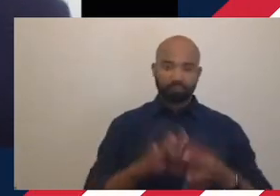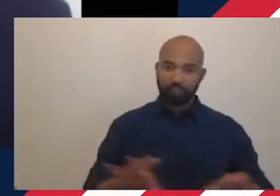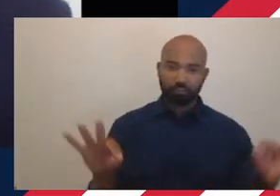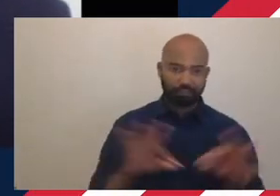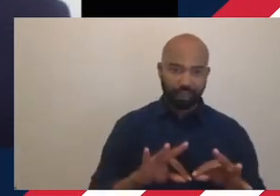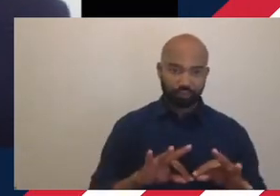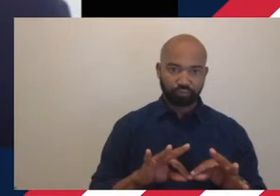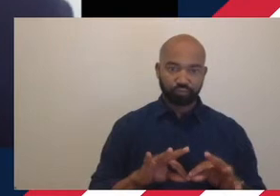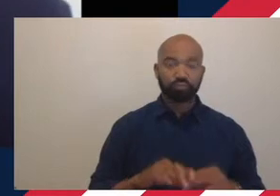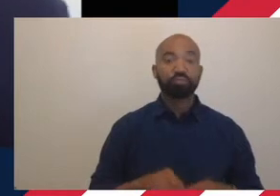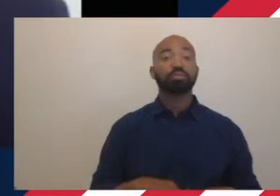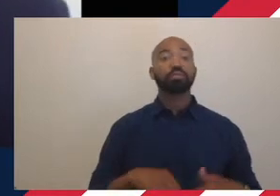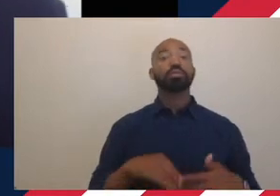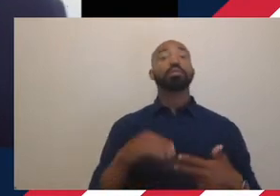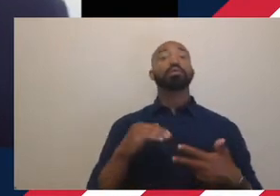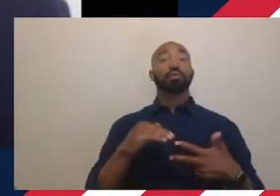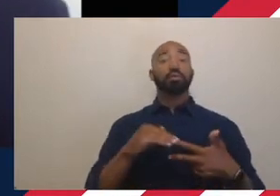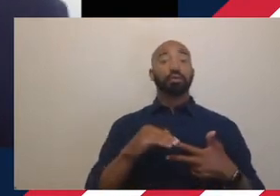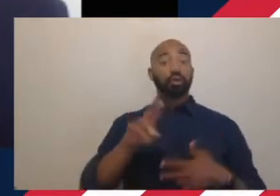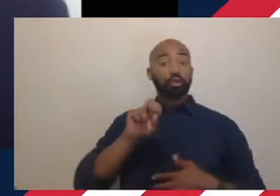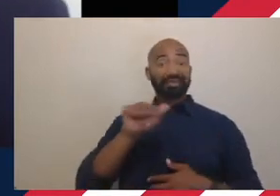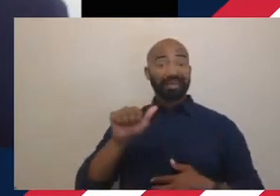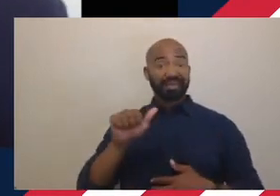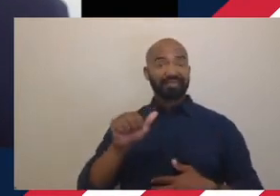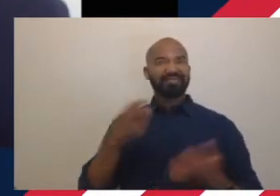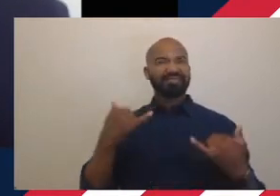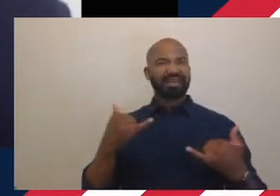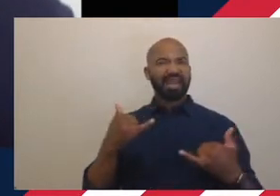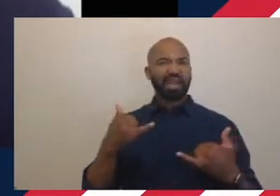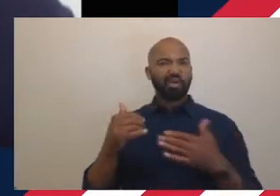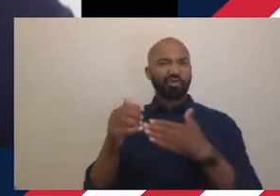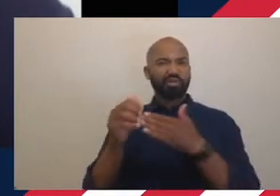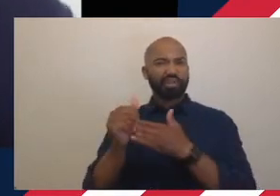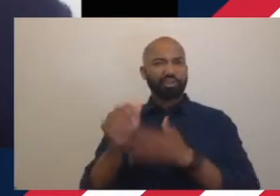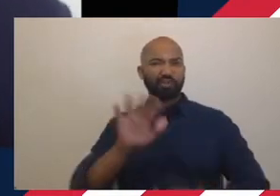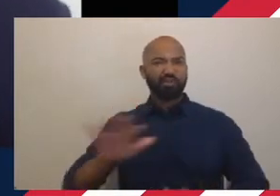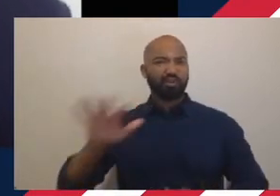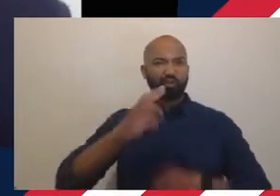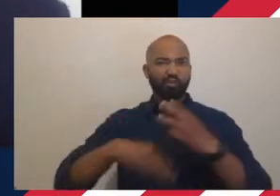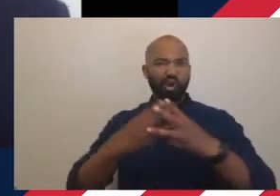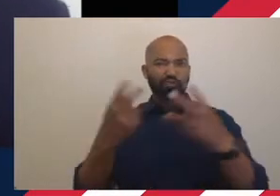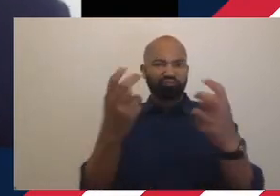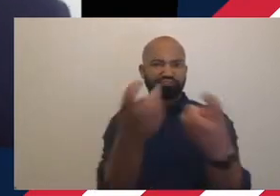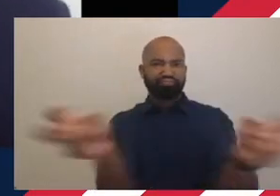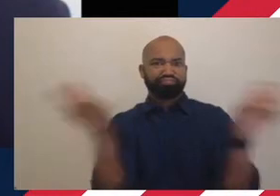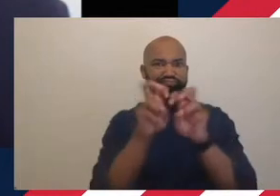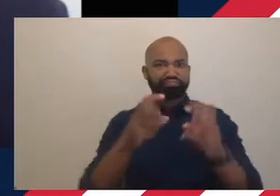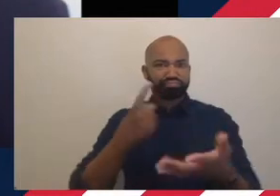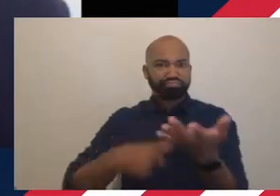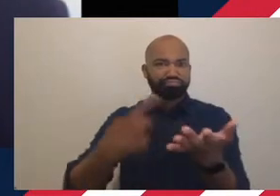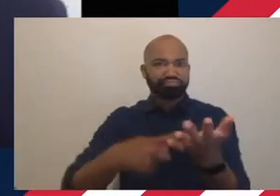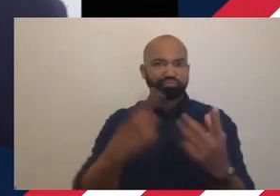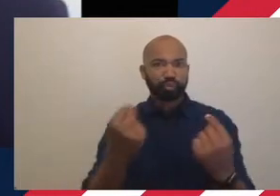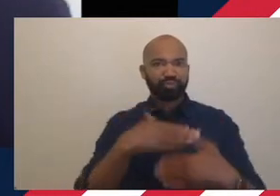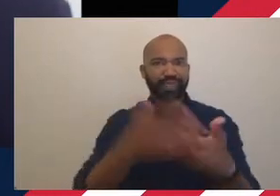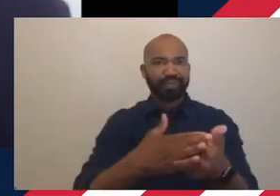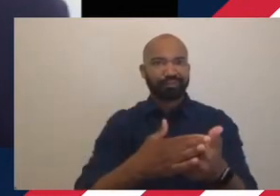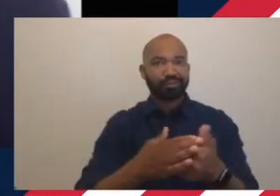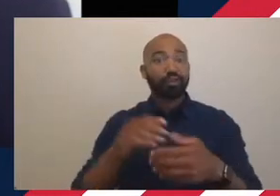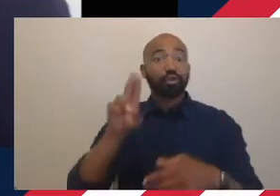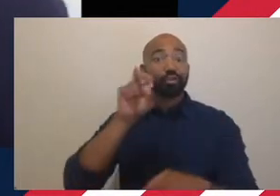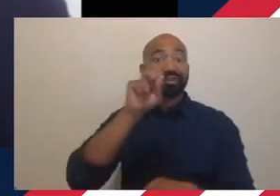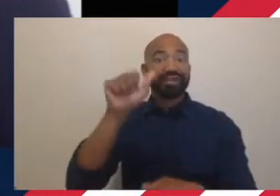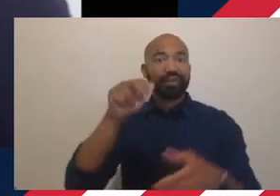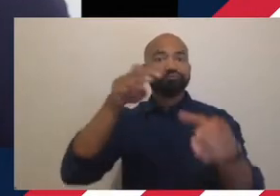matters is the fact that the United States has been absent from the leadership table around the world. And so at a time when we need to step up and